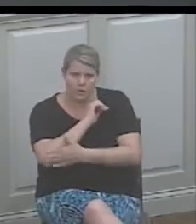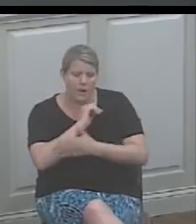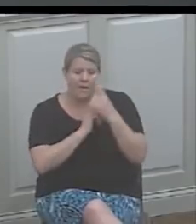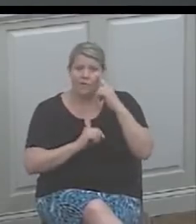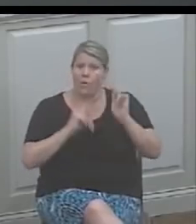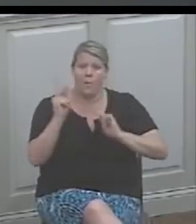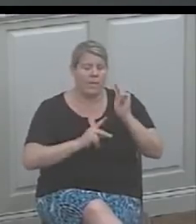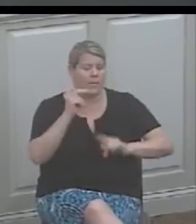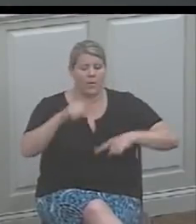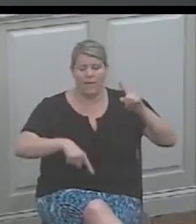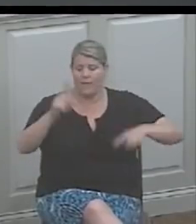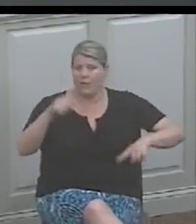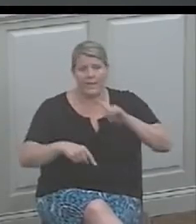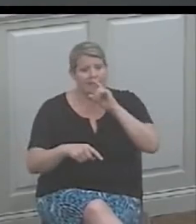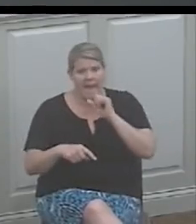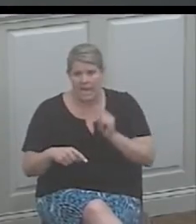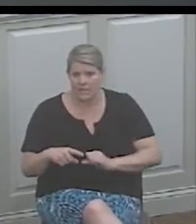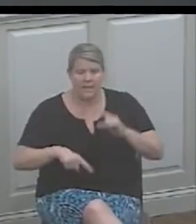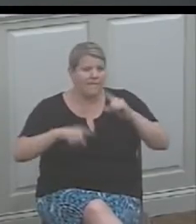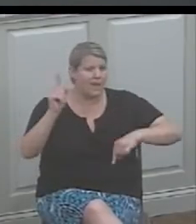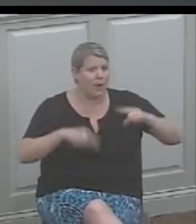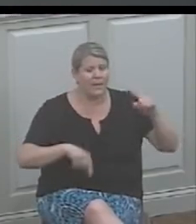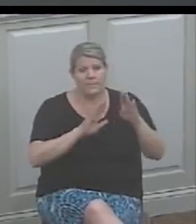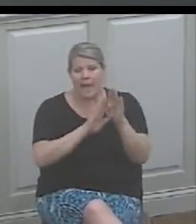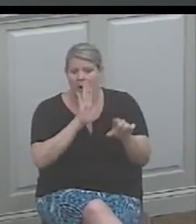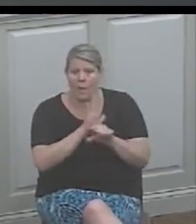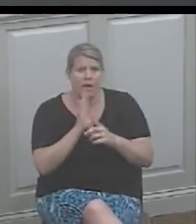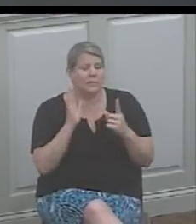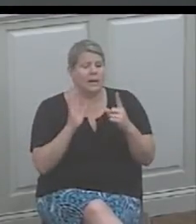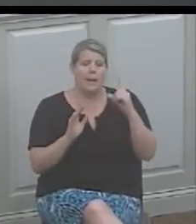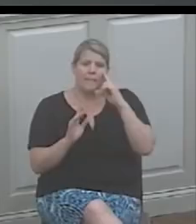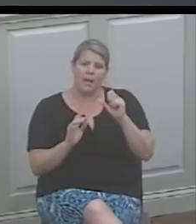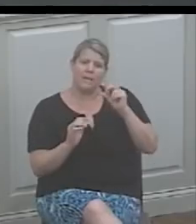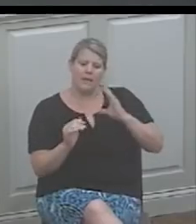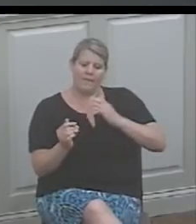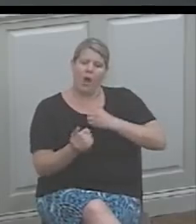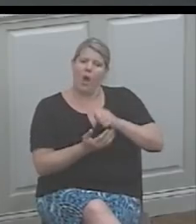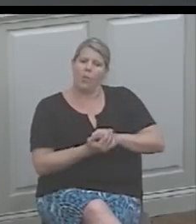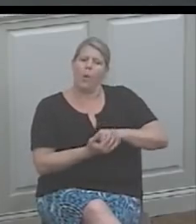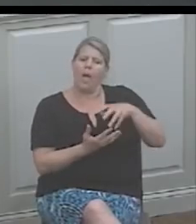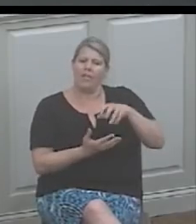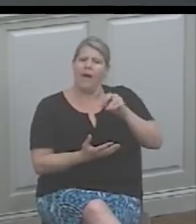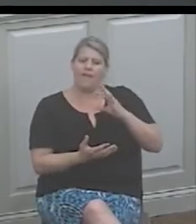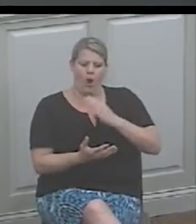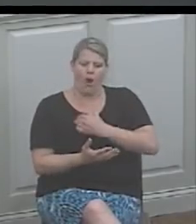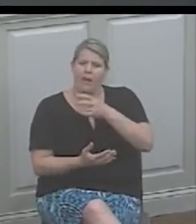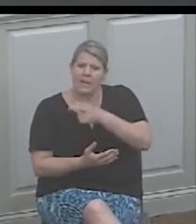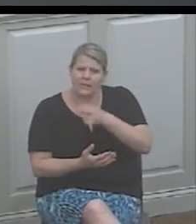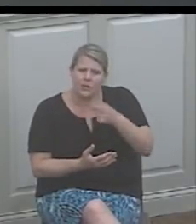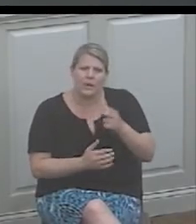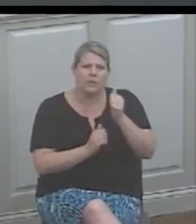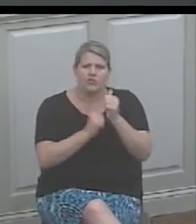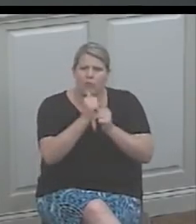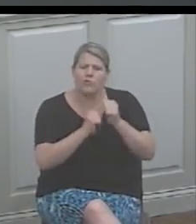all ages, all walks of life, and all ethnic backgrounds, and because of the wealth of Kentucky's historic buildings, sites,